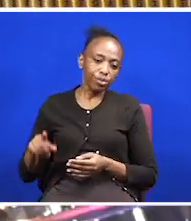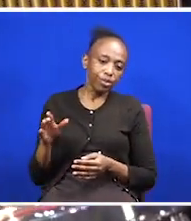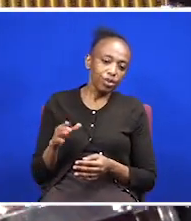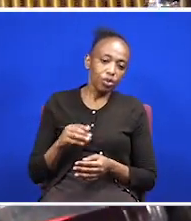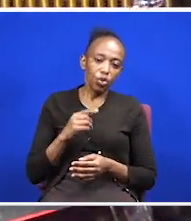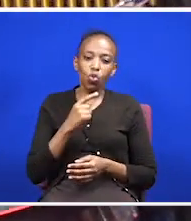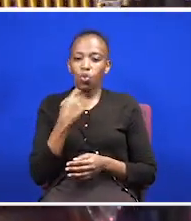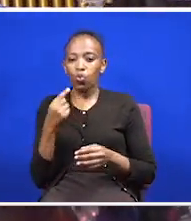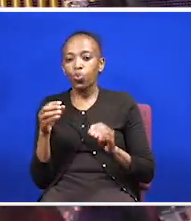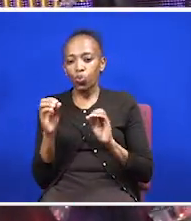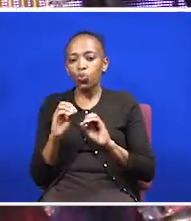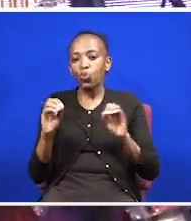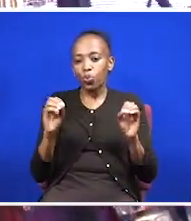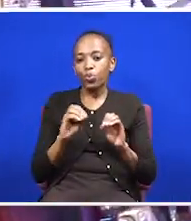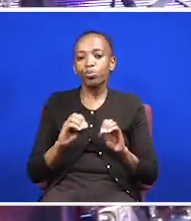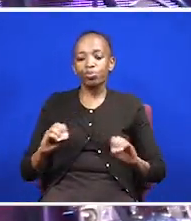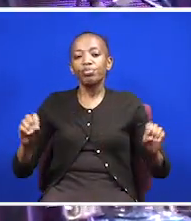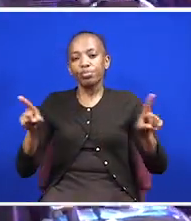go.